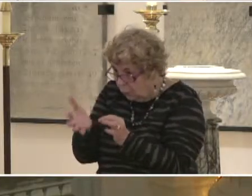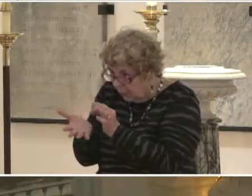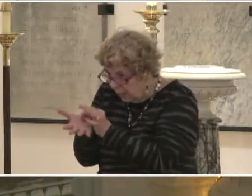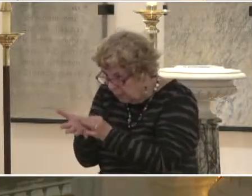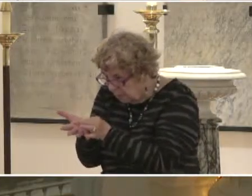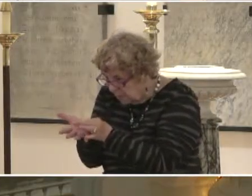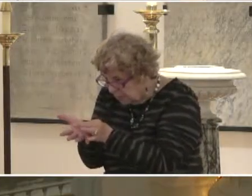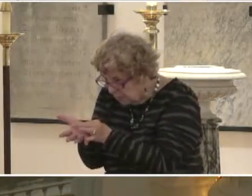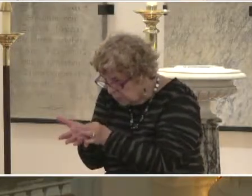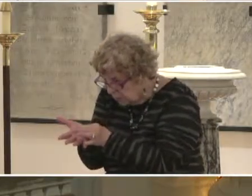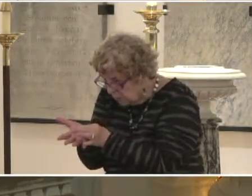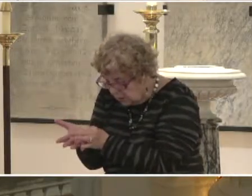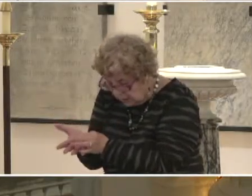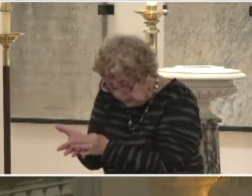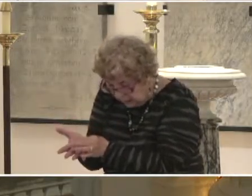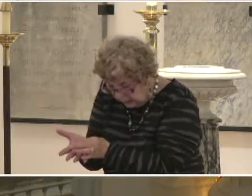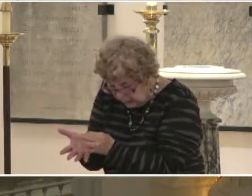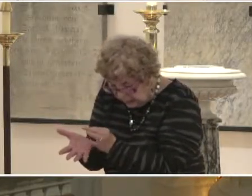the Psalms.